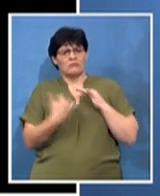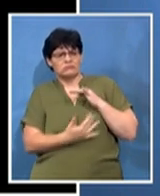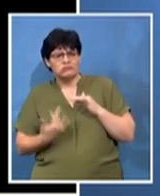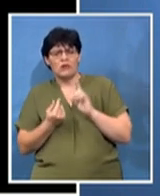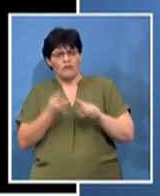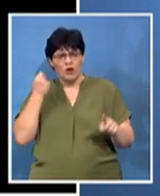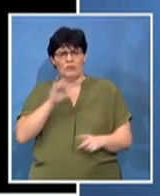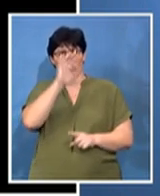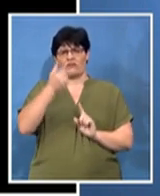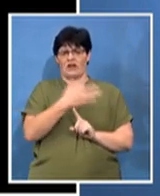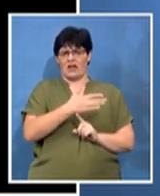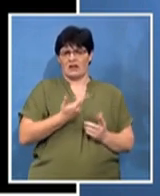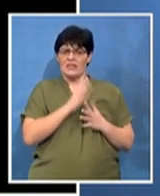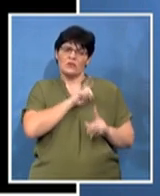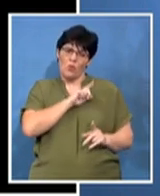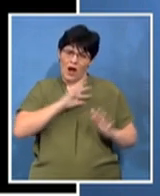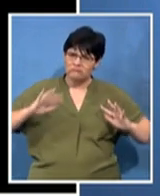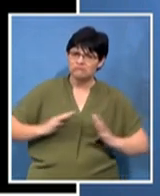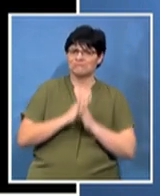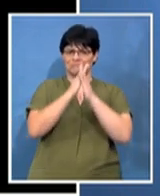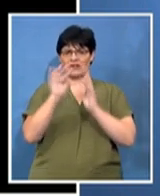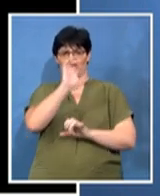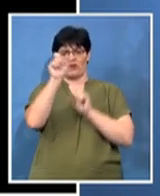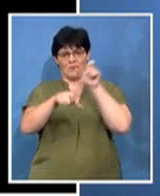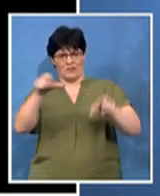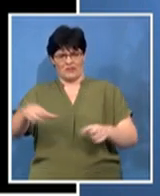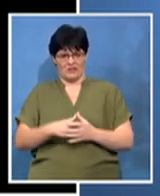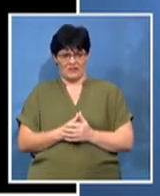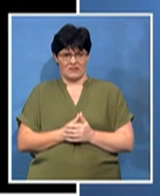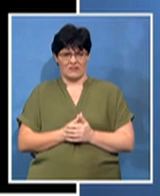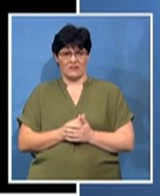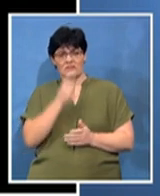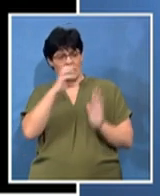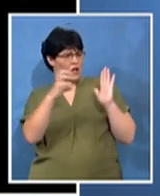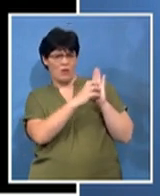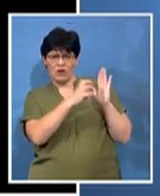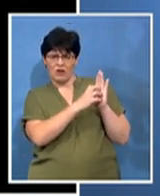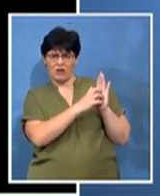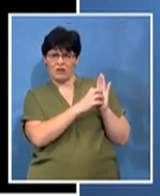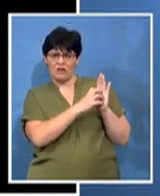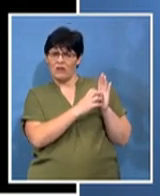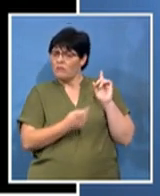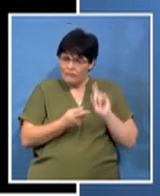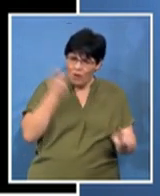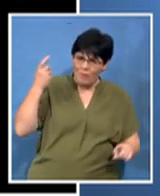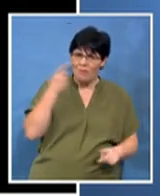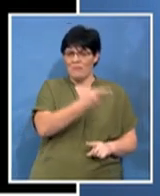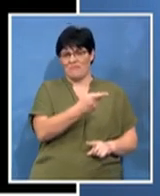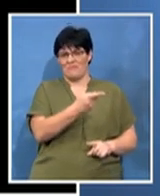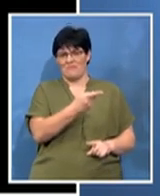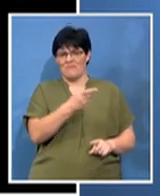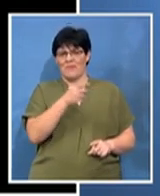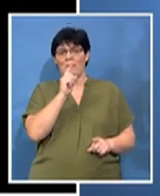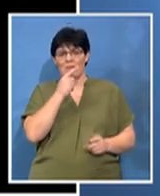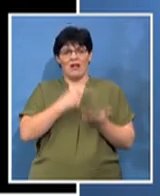Africans. And so if you see our logo, it actually is derived from aspect of the People's Dialogue logo, which we used when we